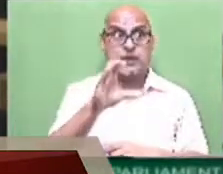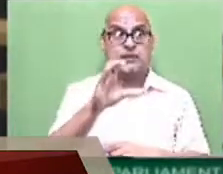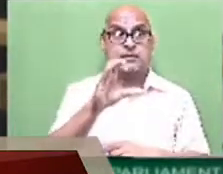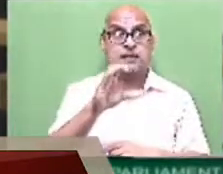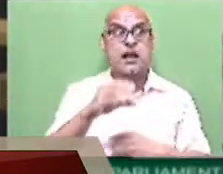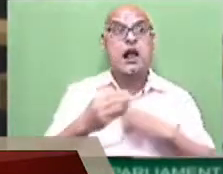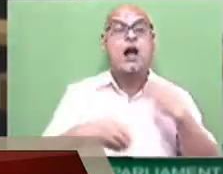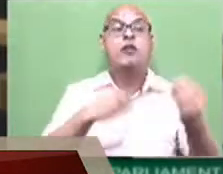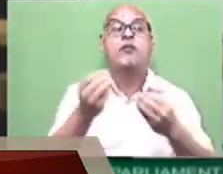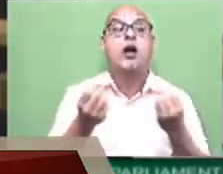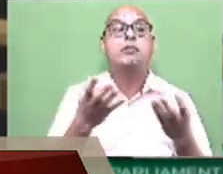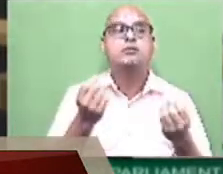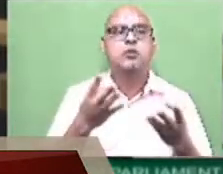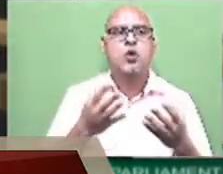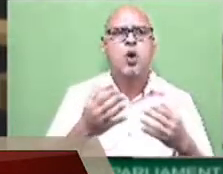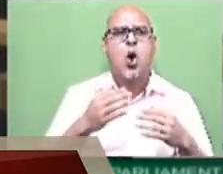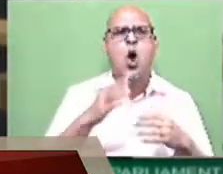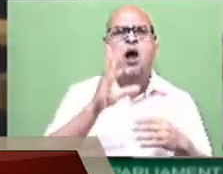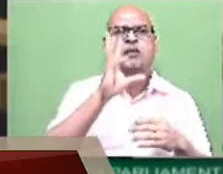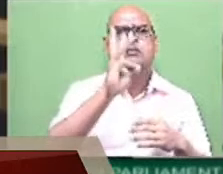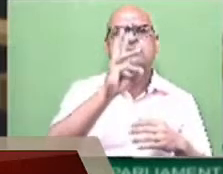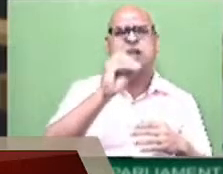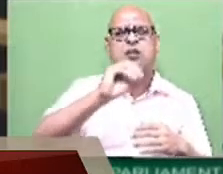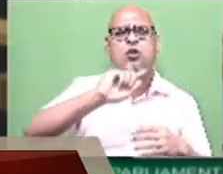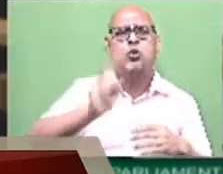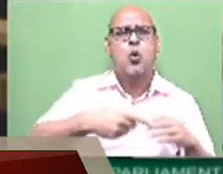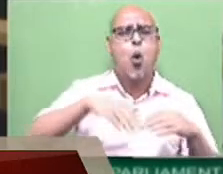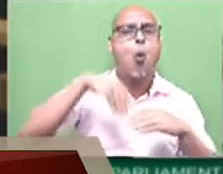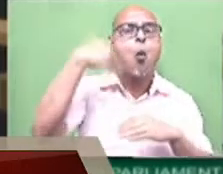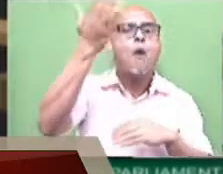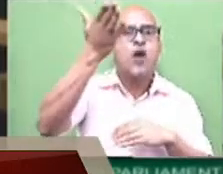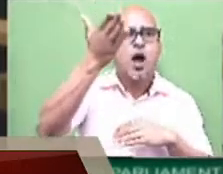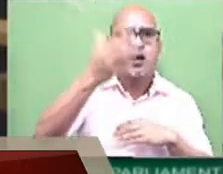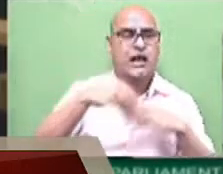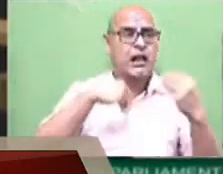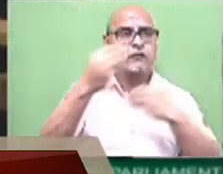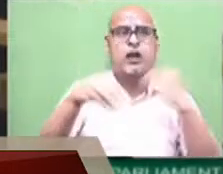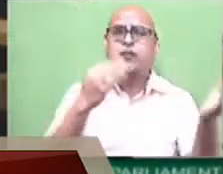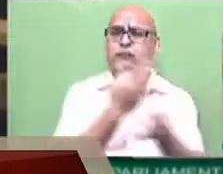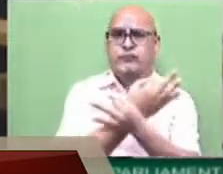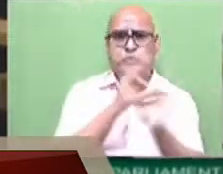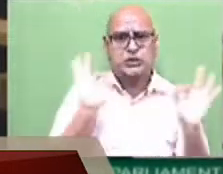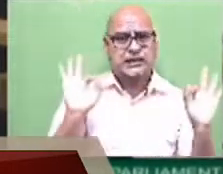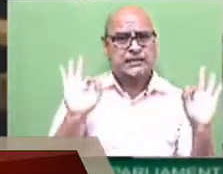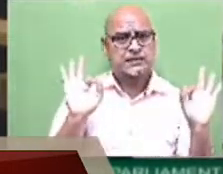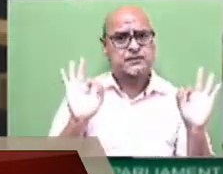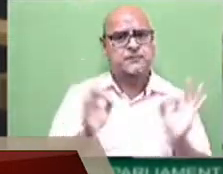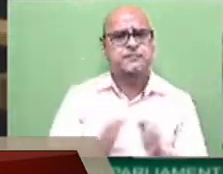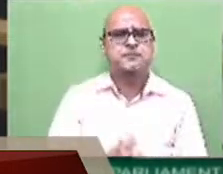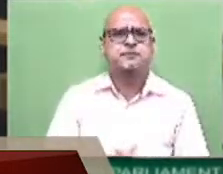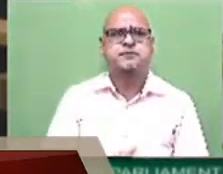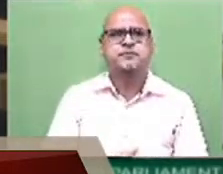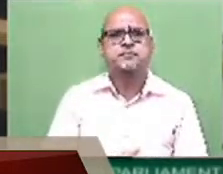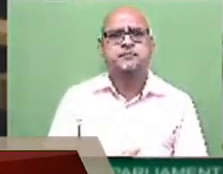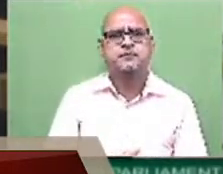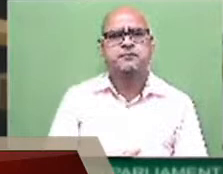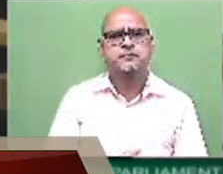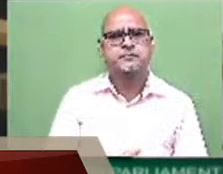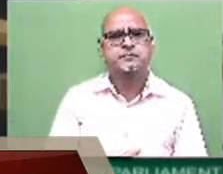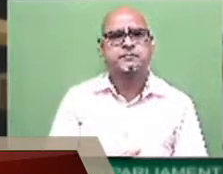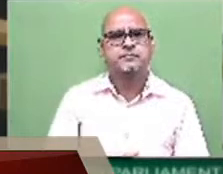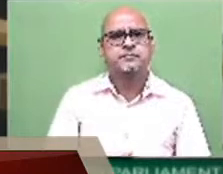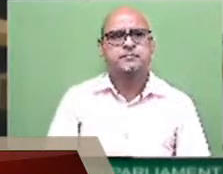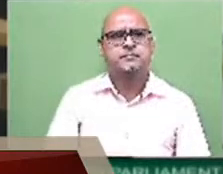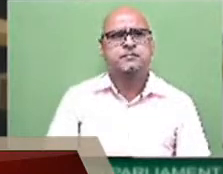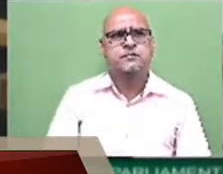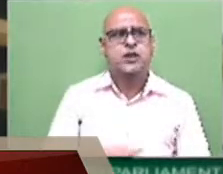That is what we did. So, Madam President, when it comes to this, Madam Speaker, sorry, I do apologize.